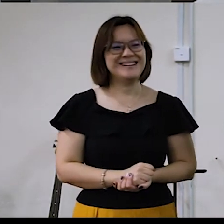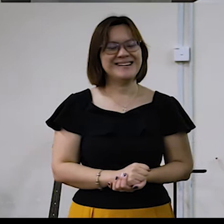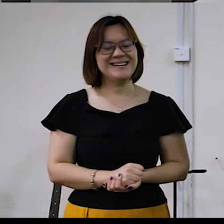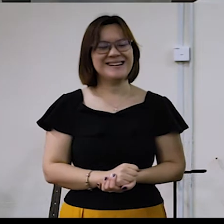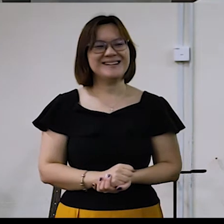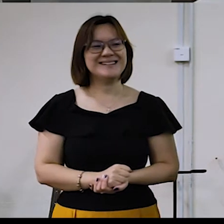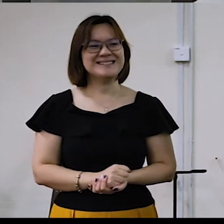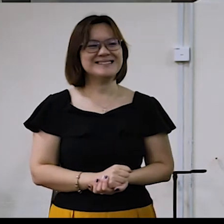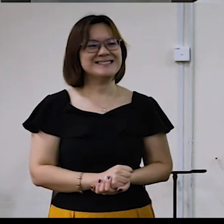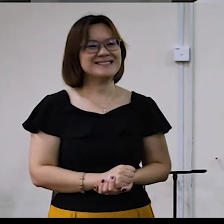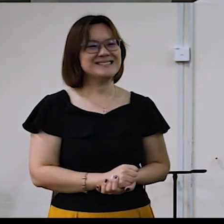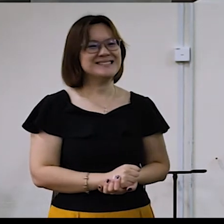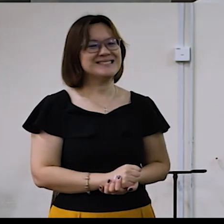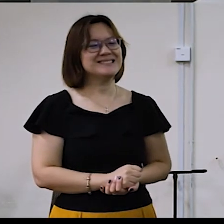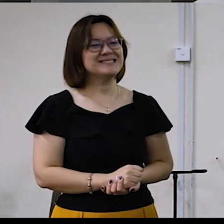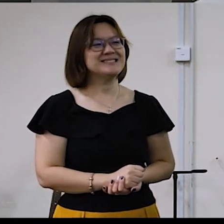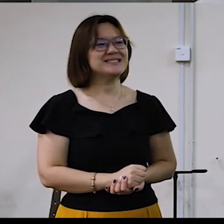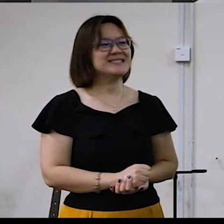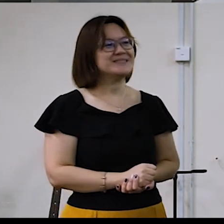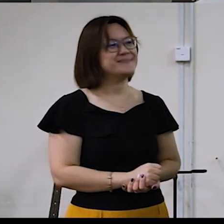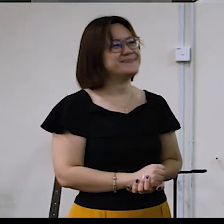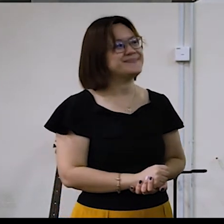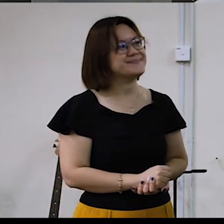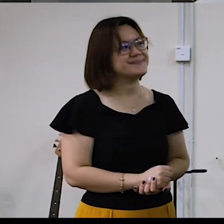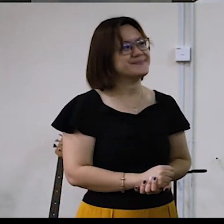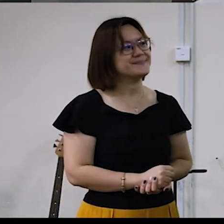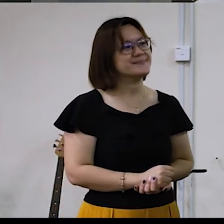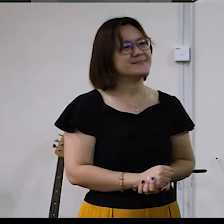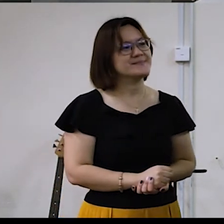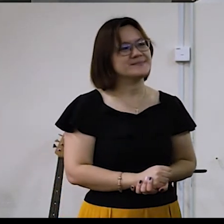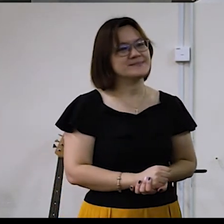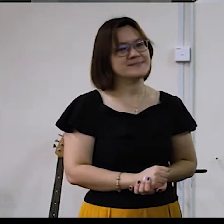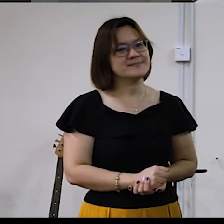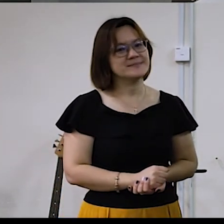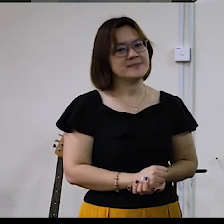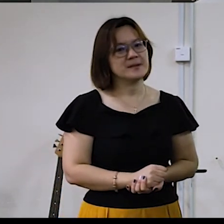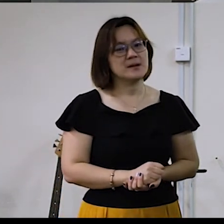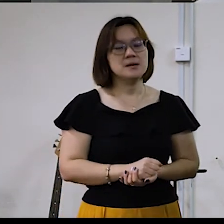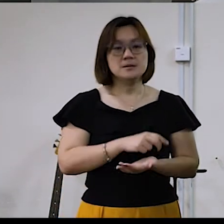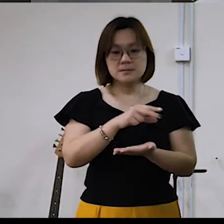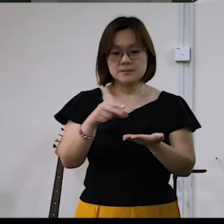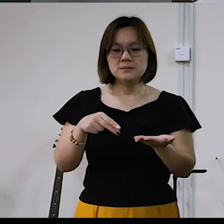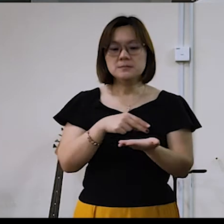Who can say amen? Amen. The Holy Spirit's job is to always glorify whom?